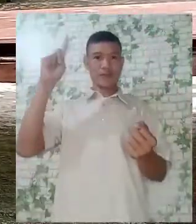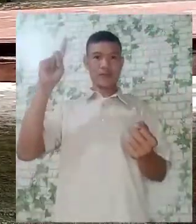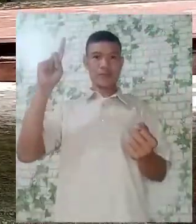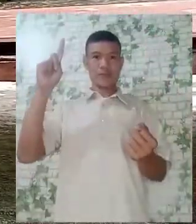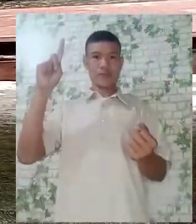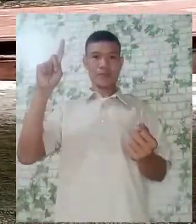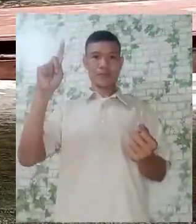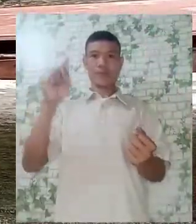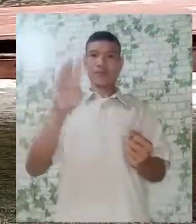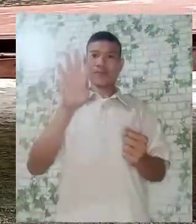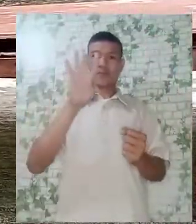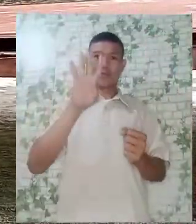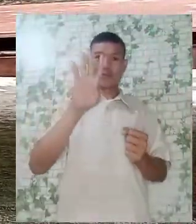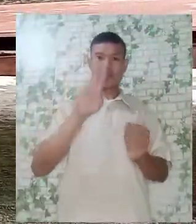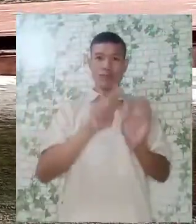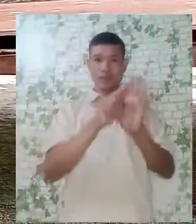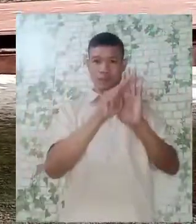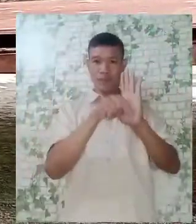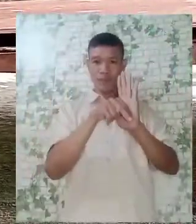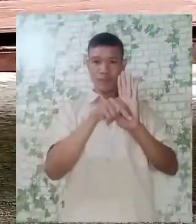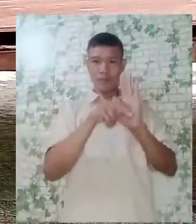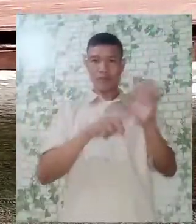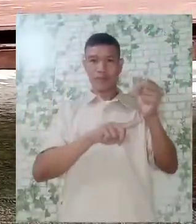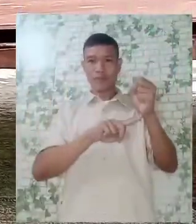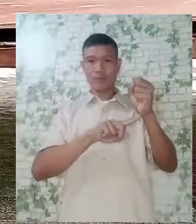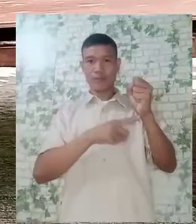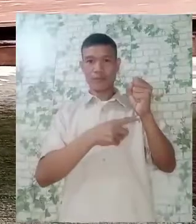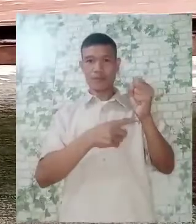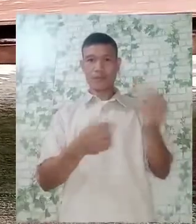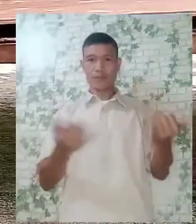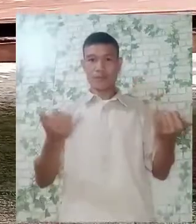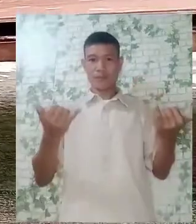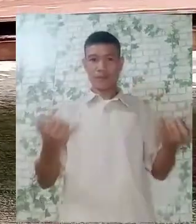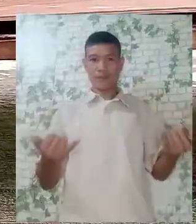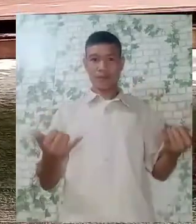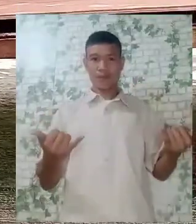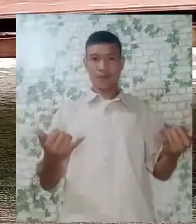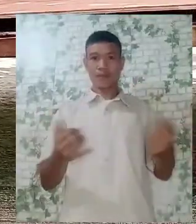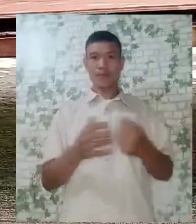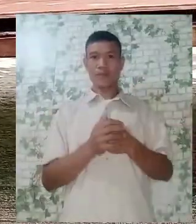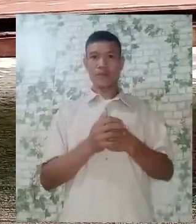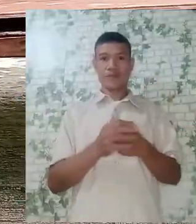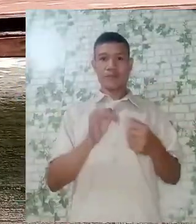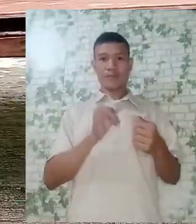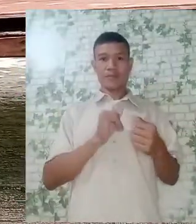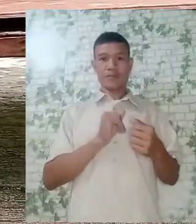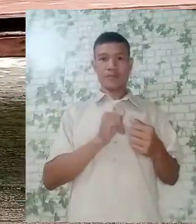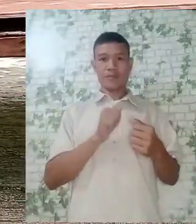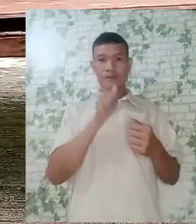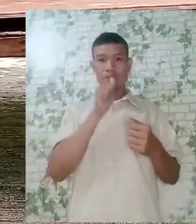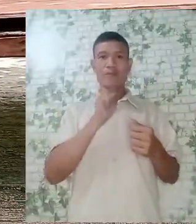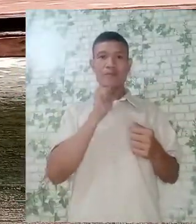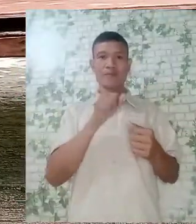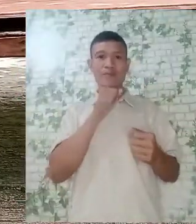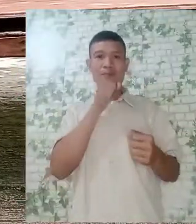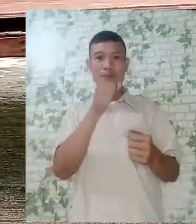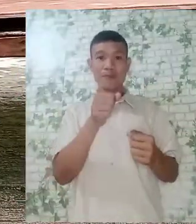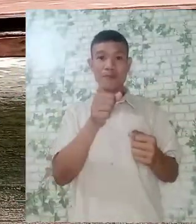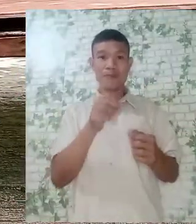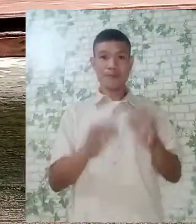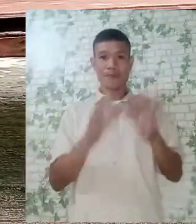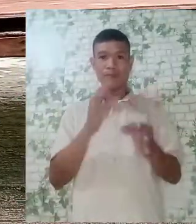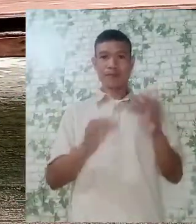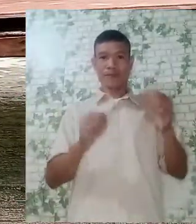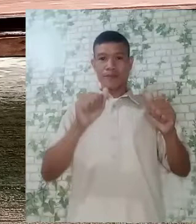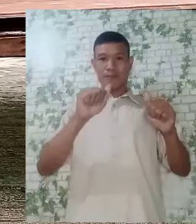4 hours starting from now. So I'm not sure if I can make it,